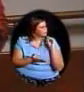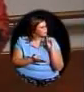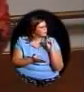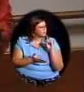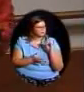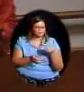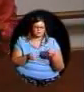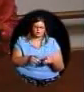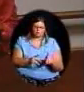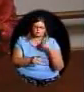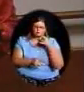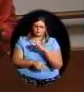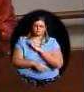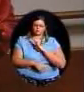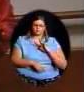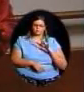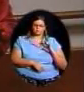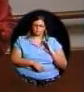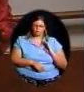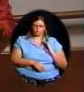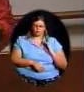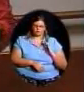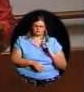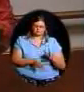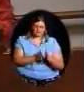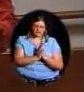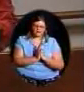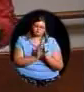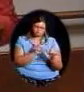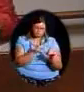opportunity for the board members to ask additional